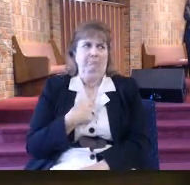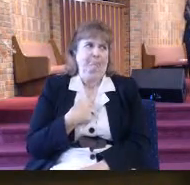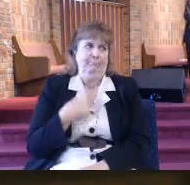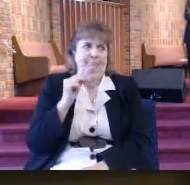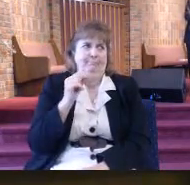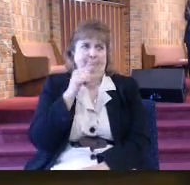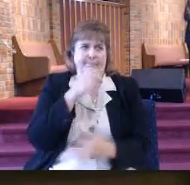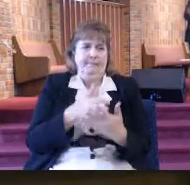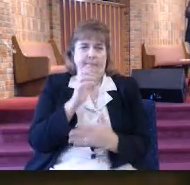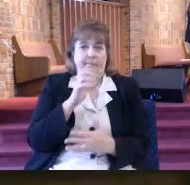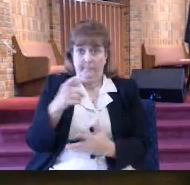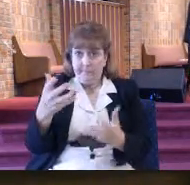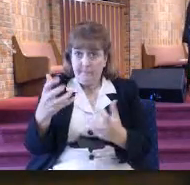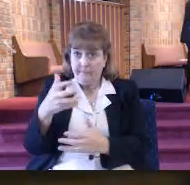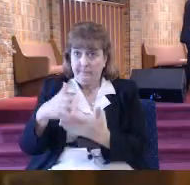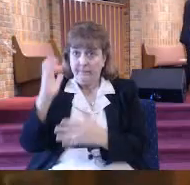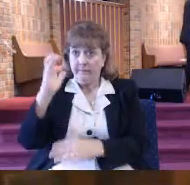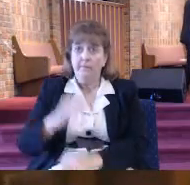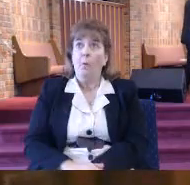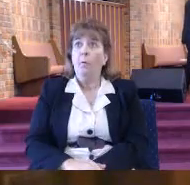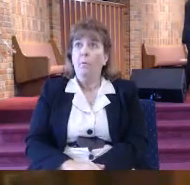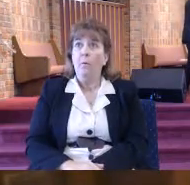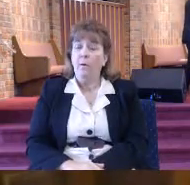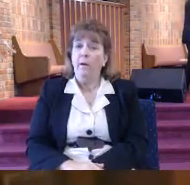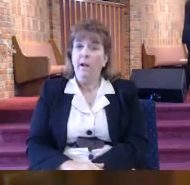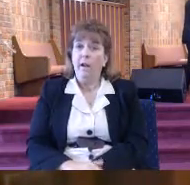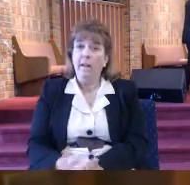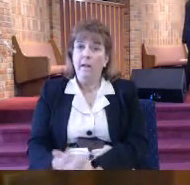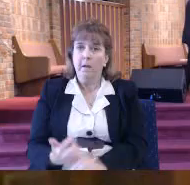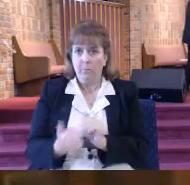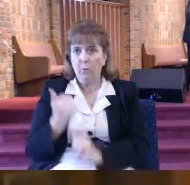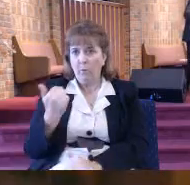Would you like to be rich? Yes, we mostly would.